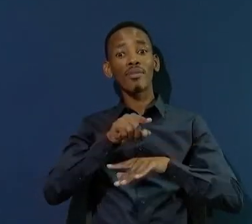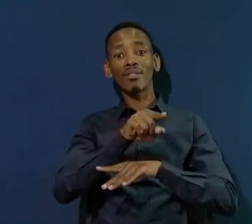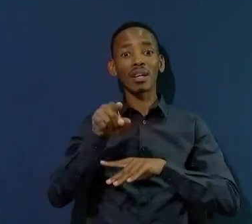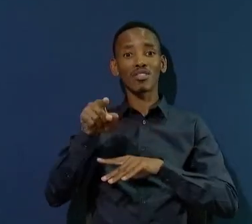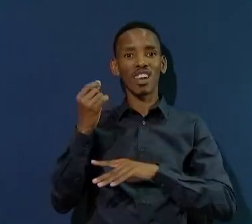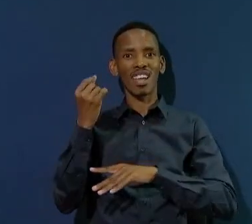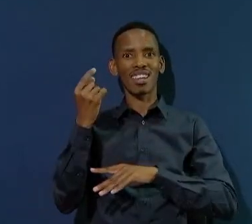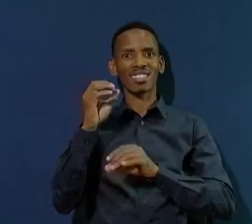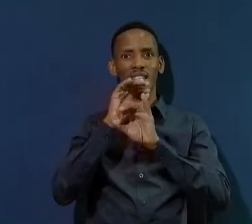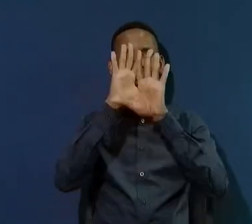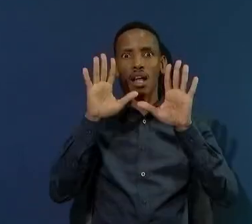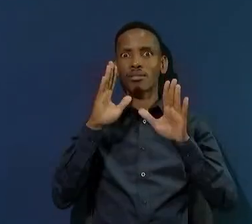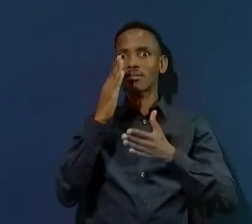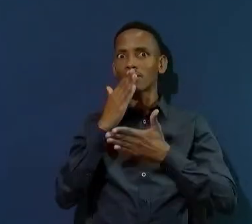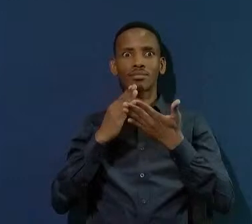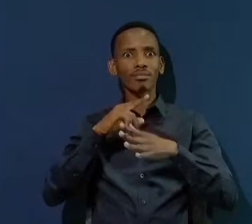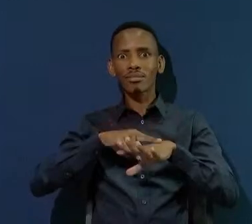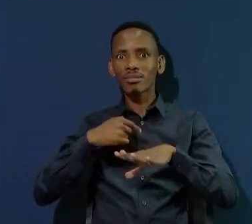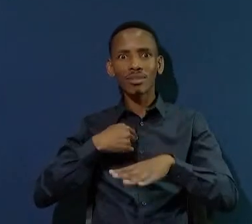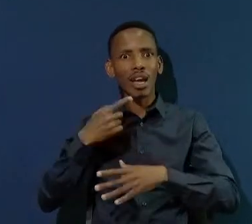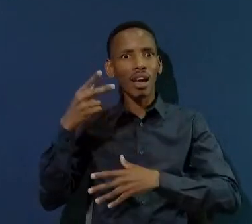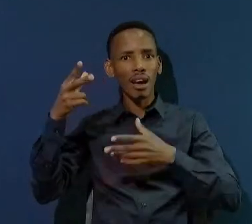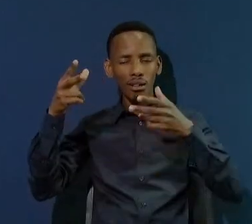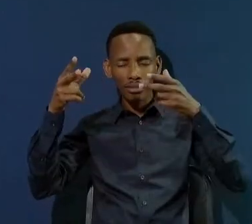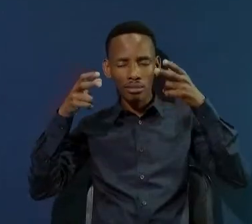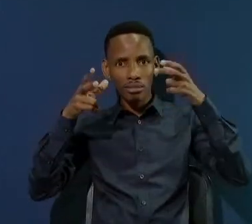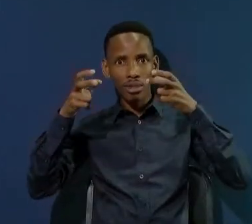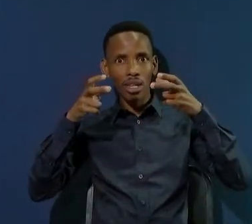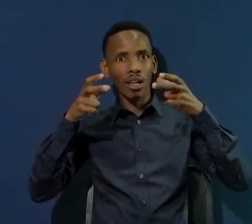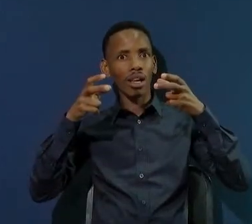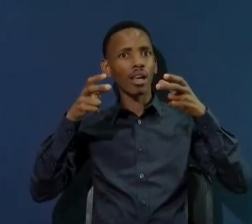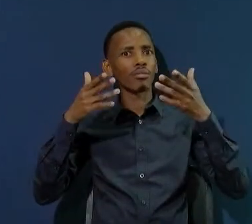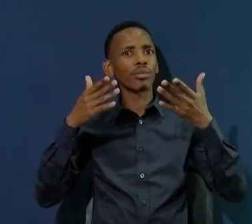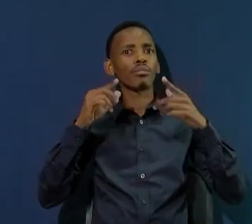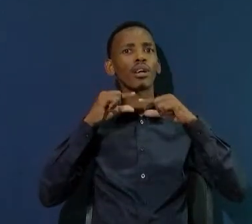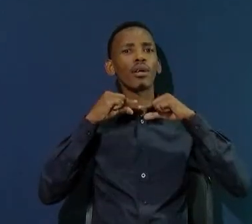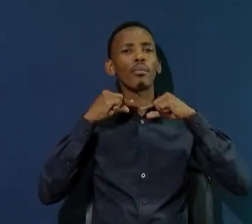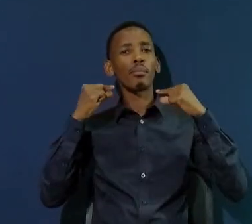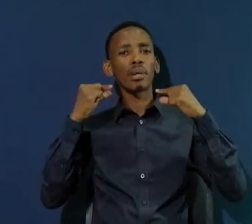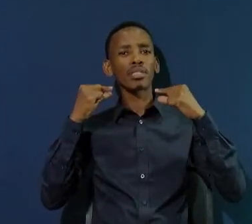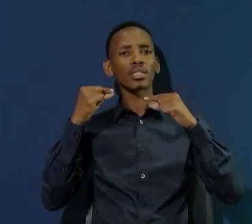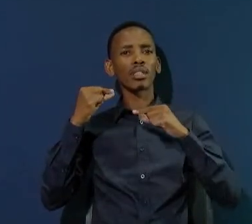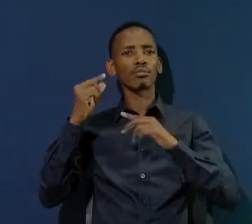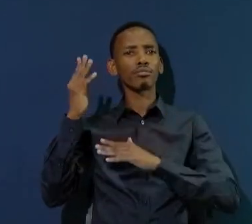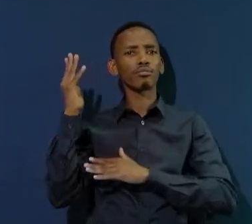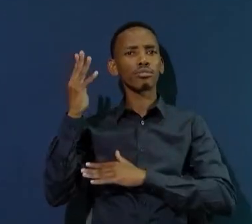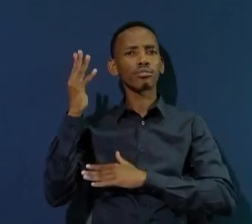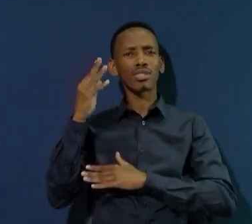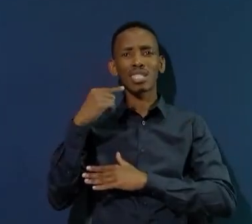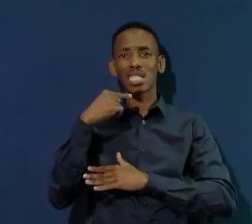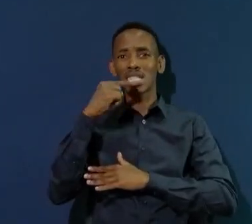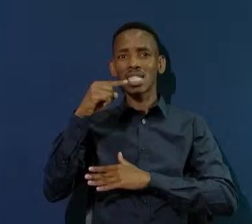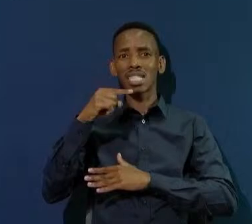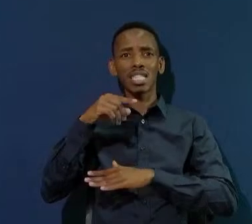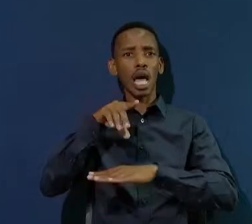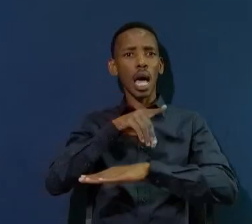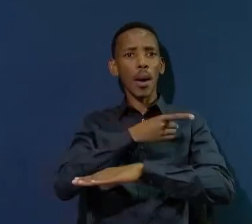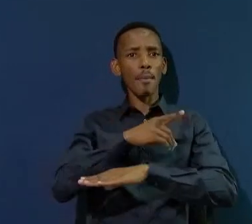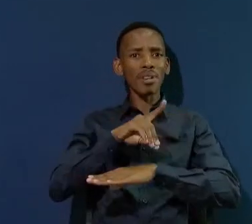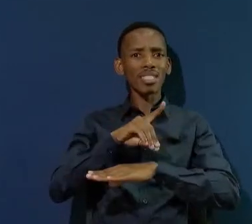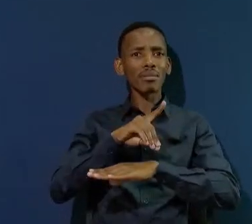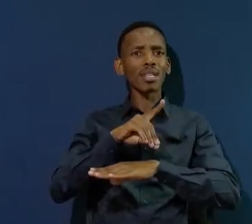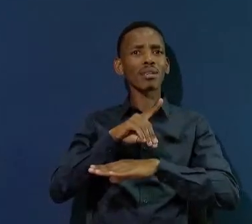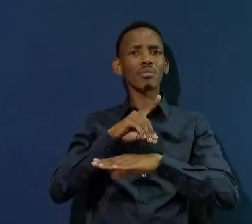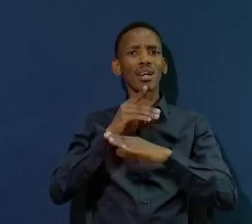atle ke utlwe gongwe e re moruti gongwe a rera a bua re dipesalema 123 motho e ba